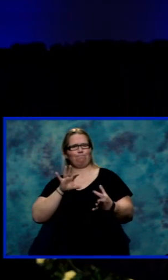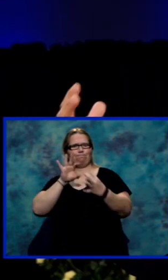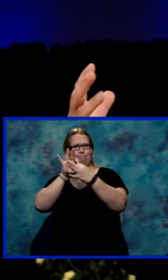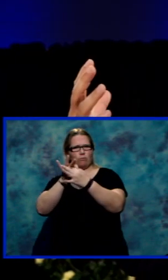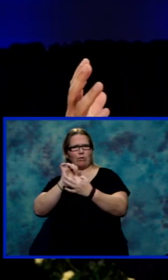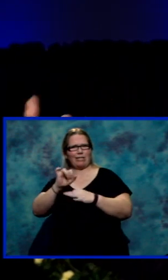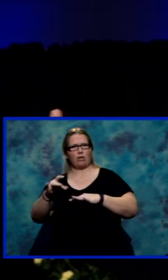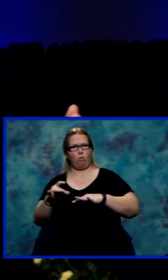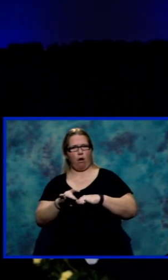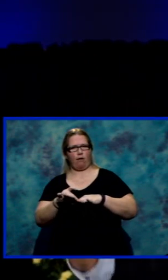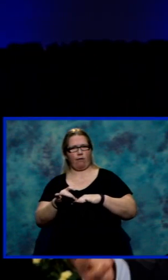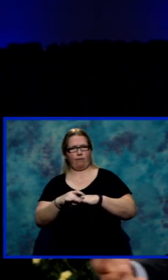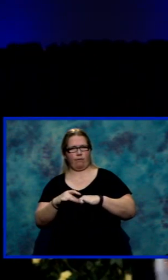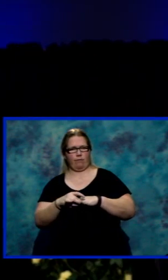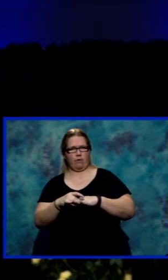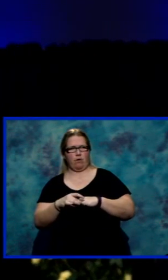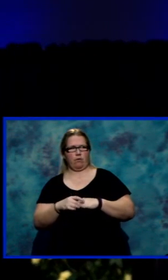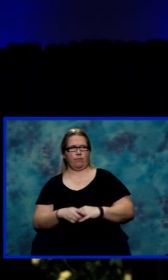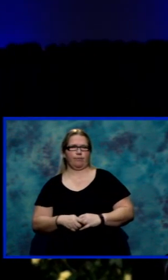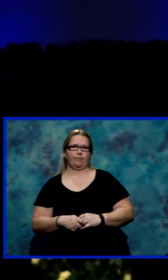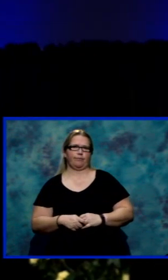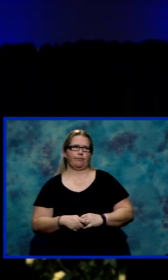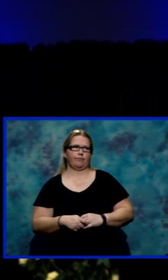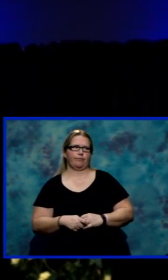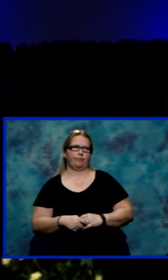wife was about her outward appearance.